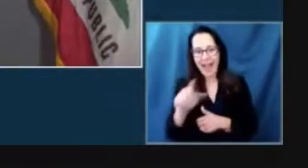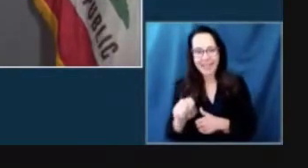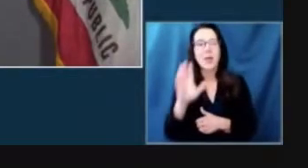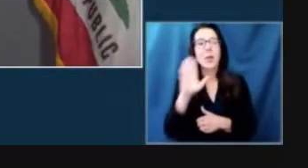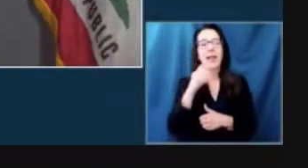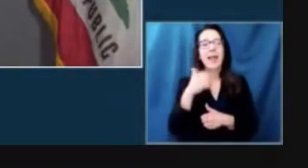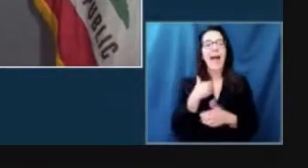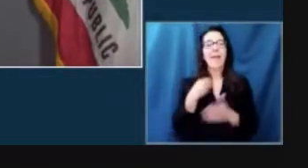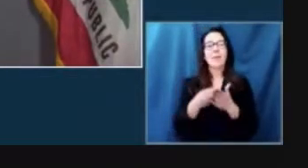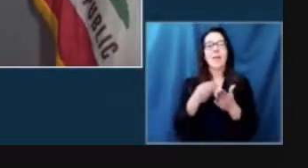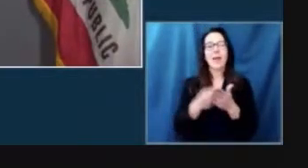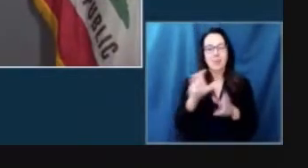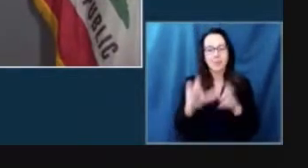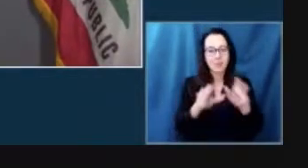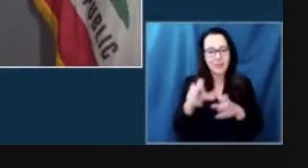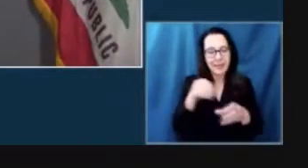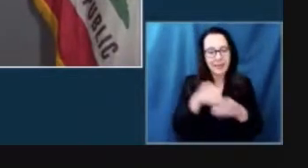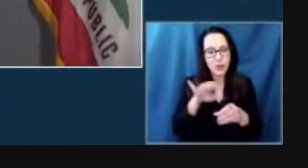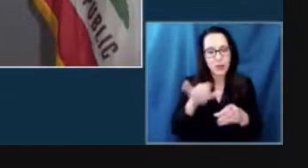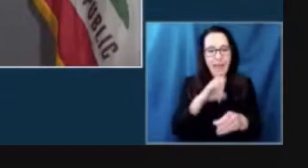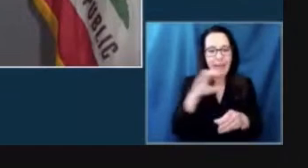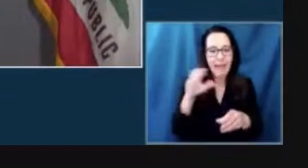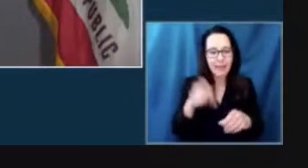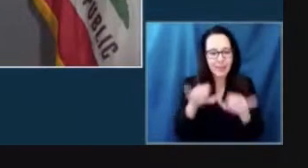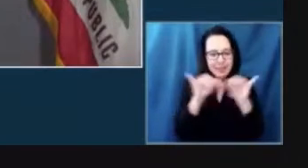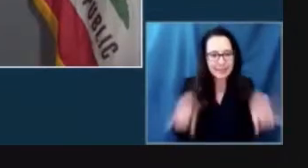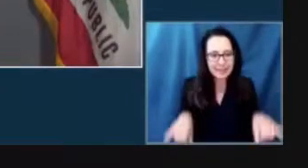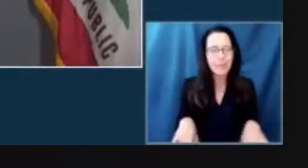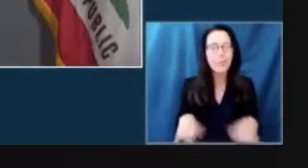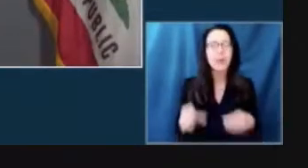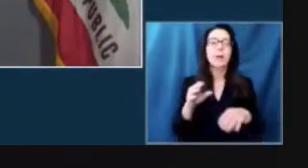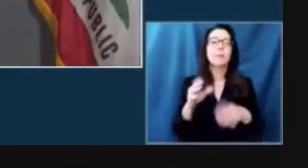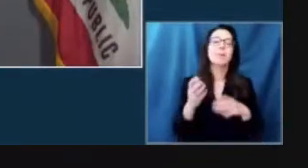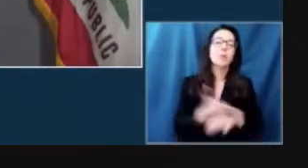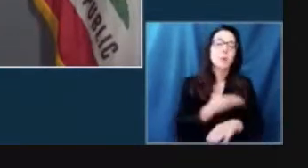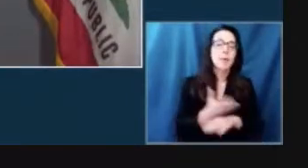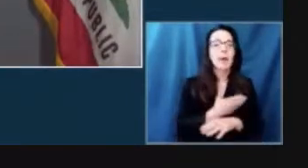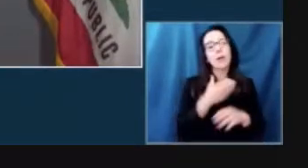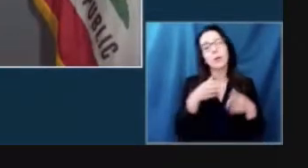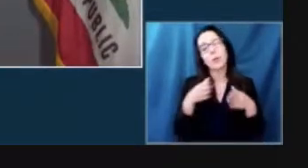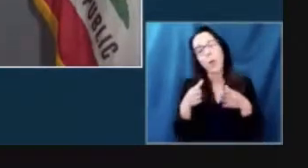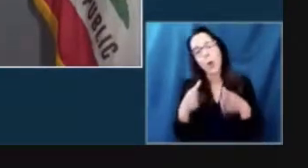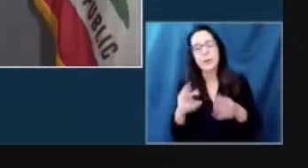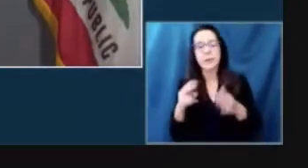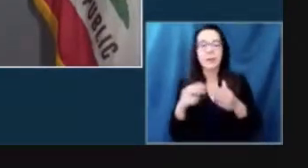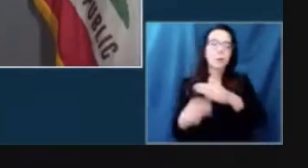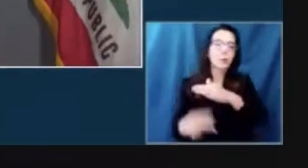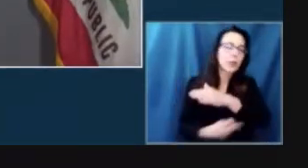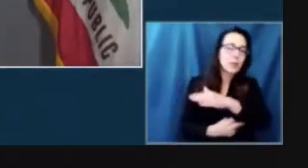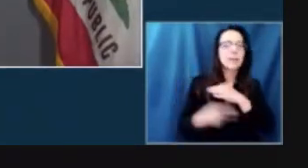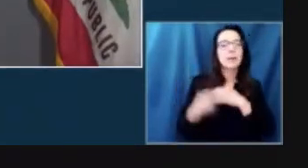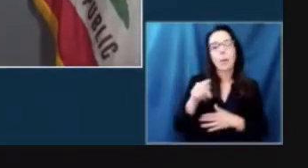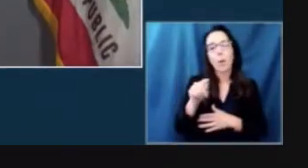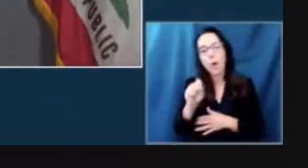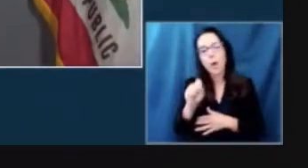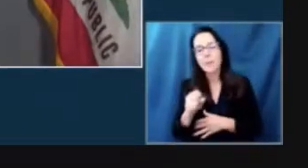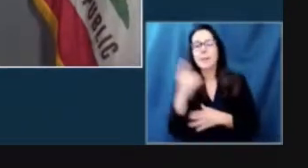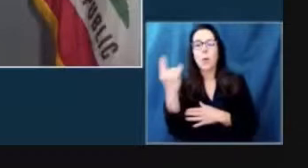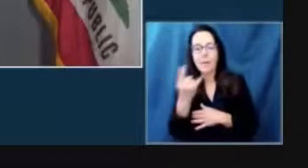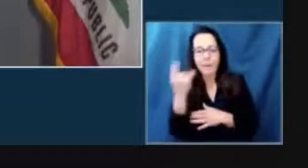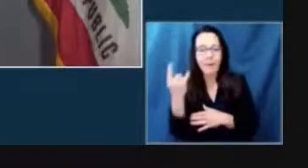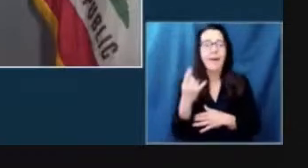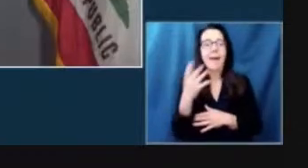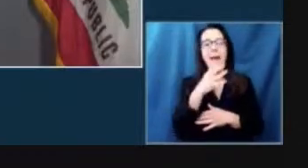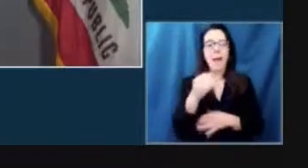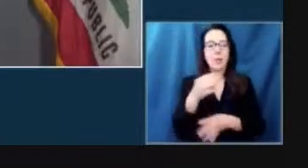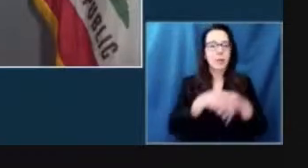works system to repair our roads and bridges, renovate ports, expand broadband access, and replace every lead pipe